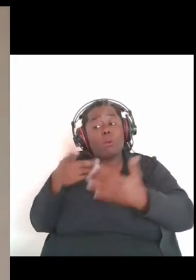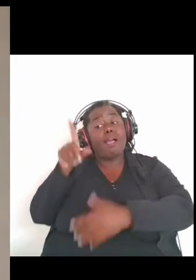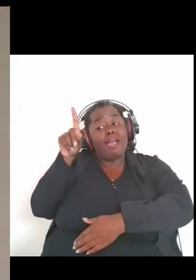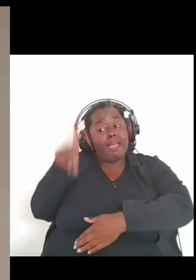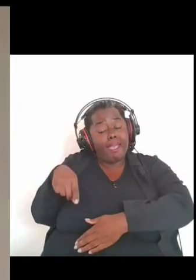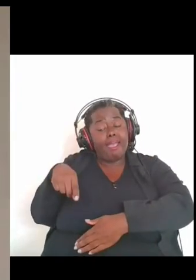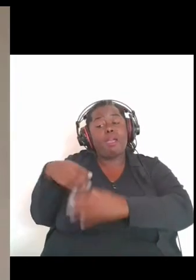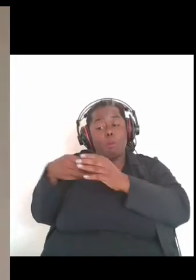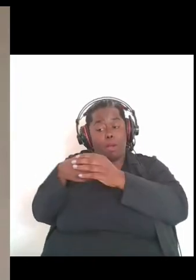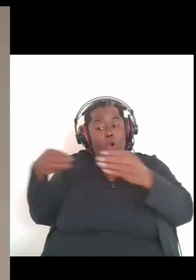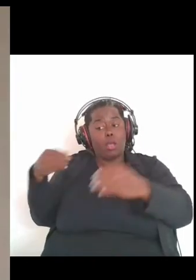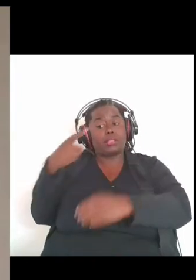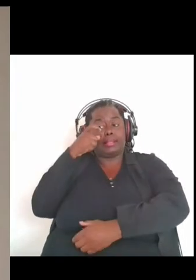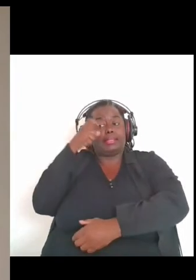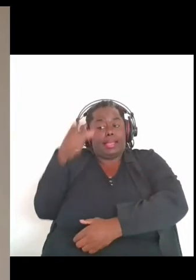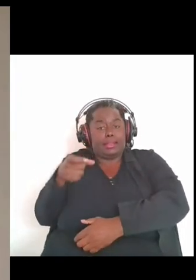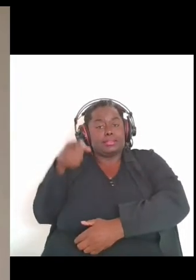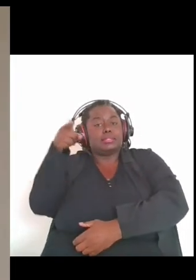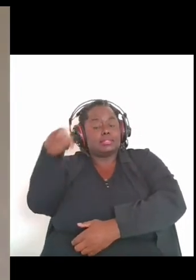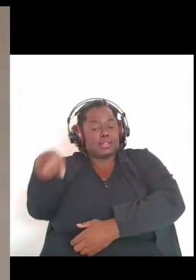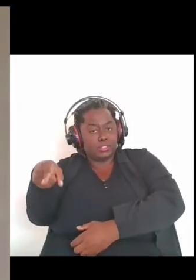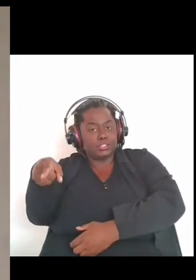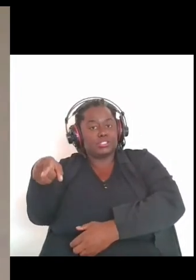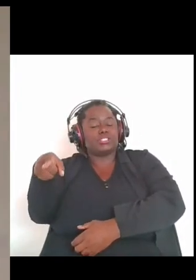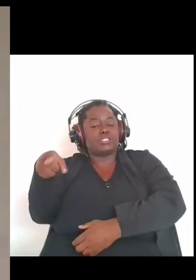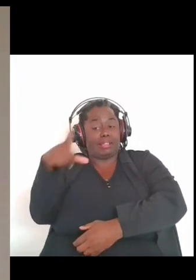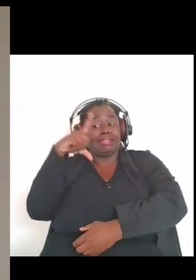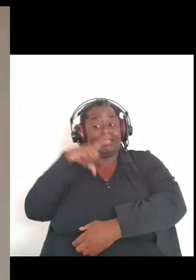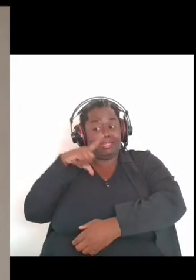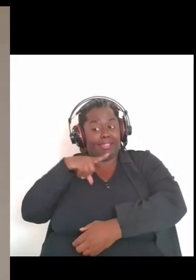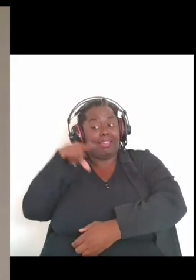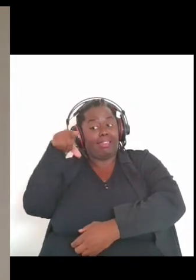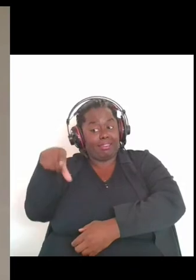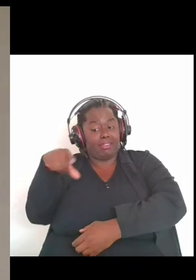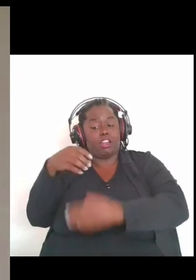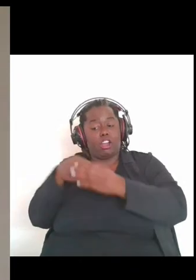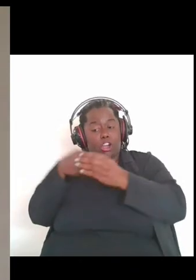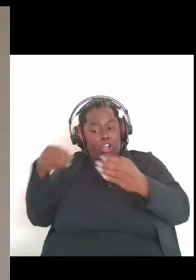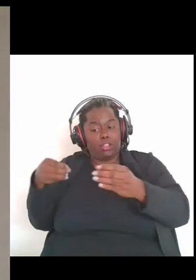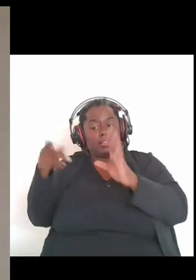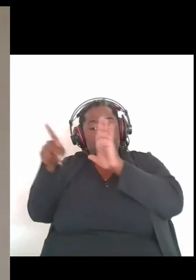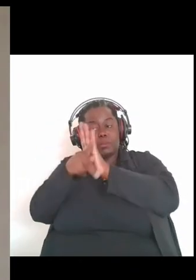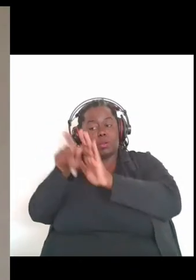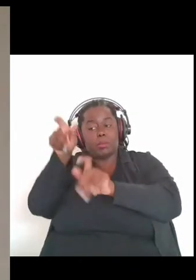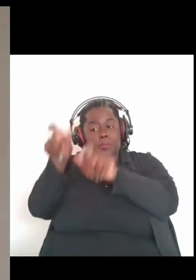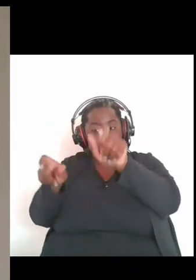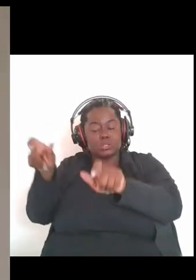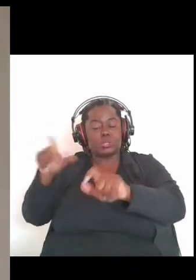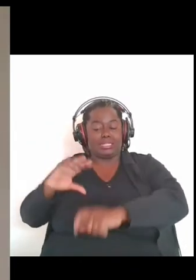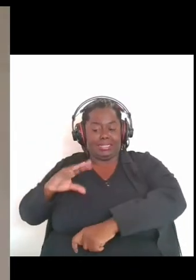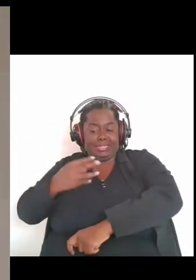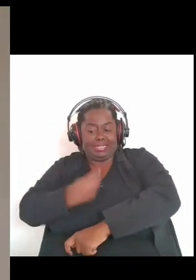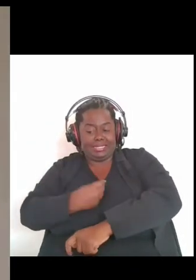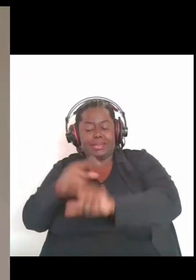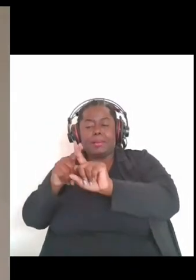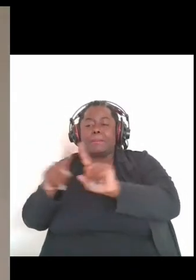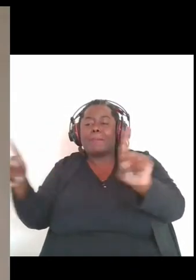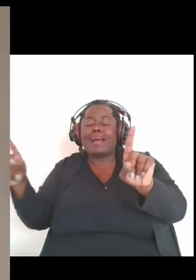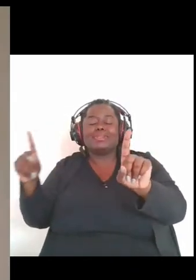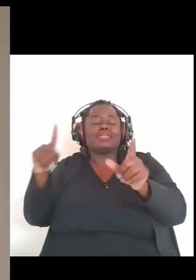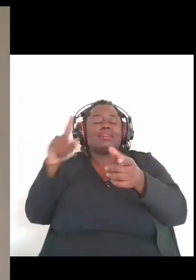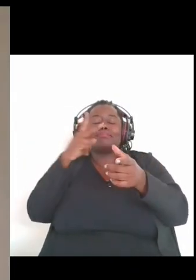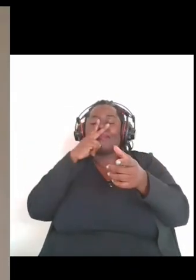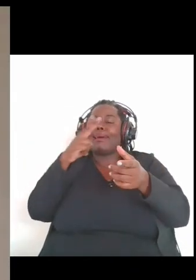so it's an interesting initiative to have kind of a quota to hire